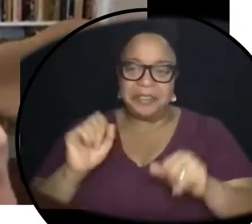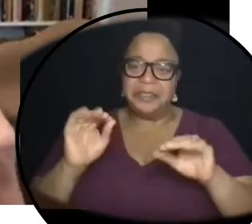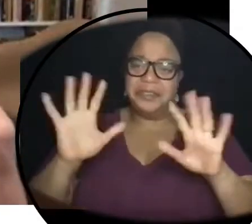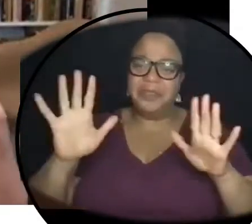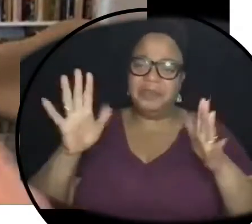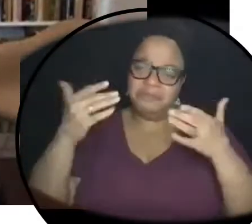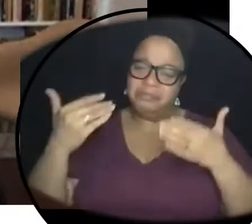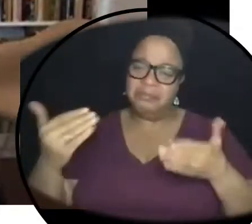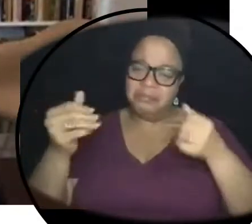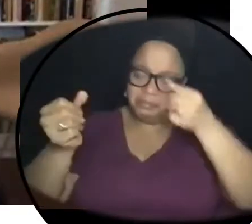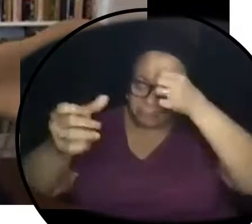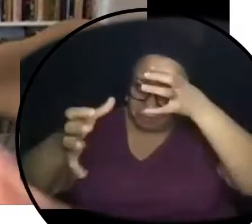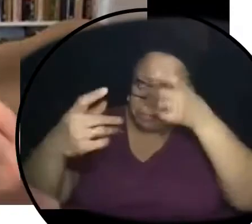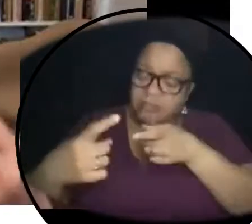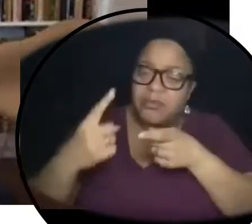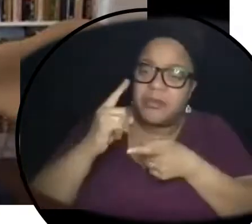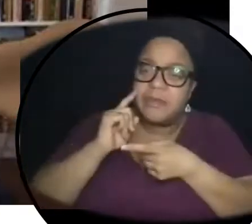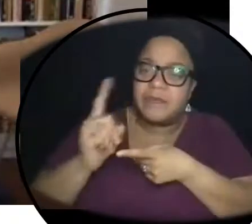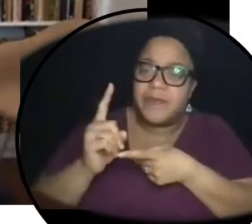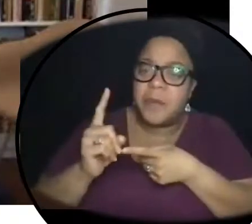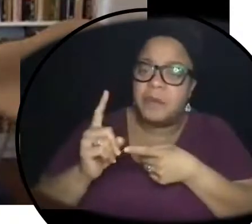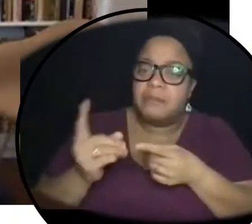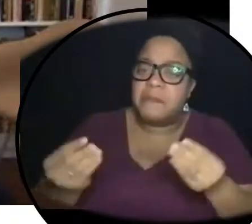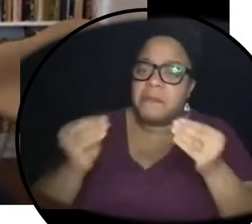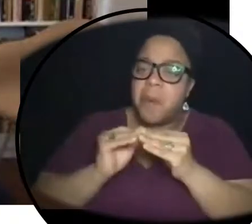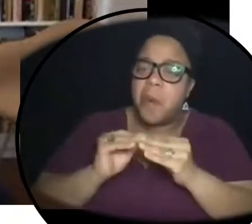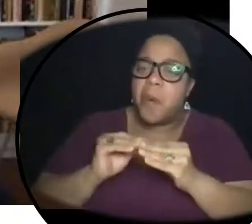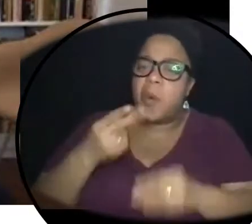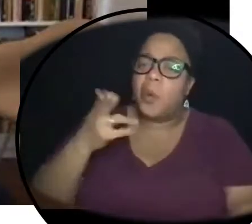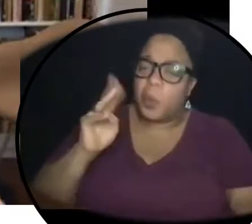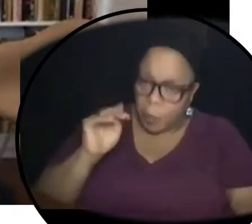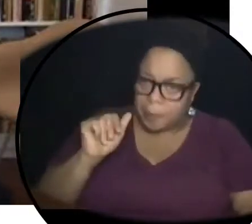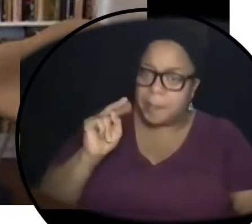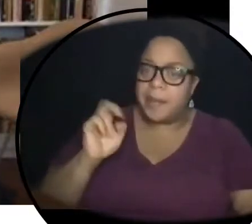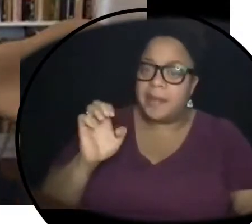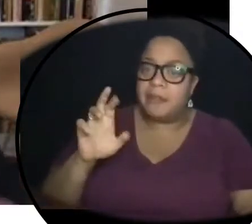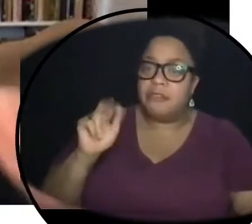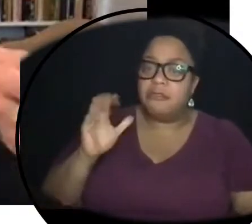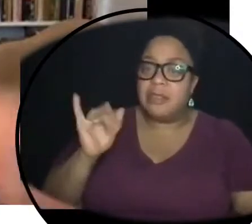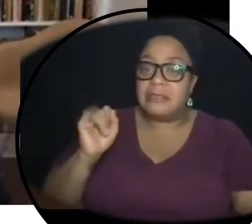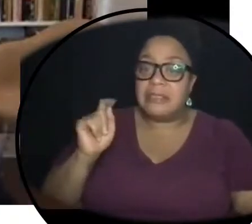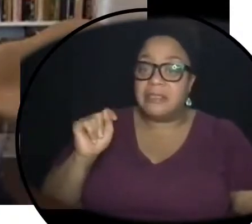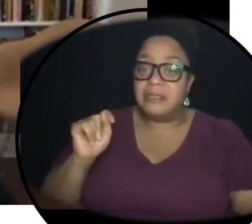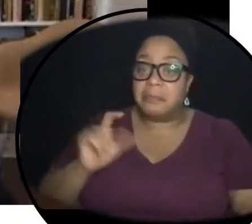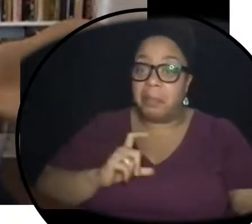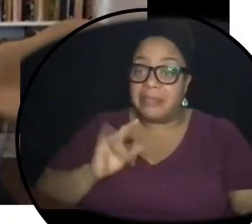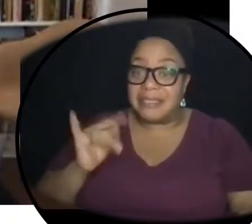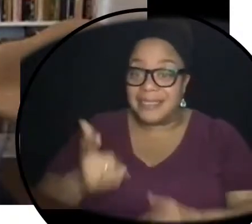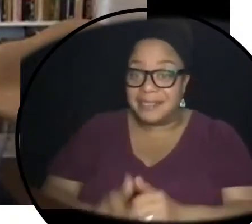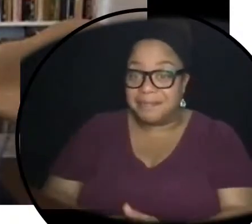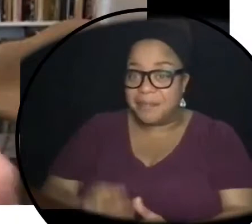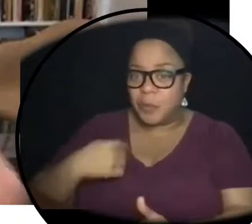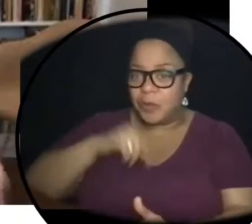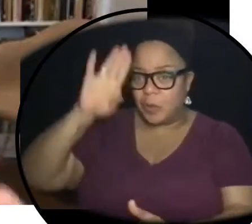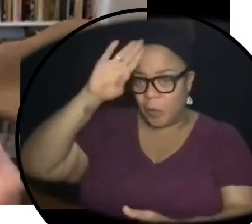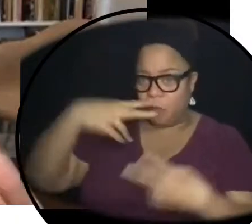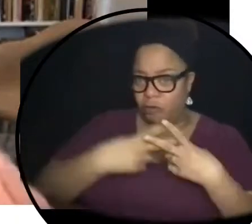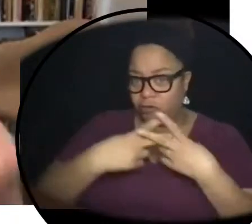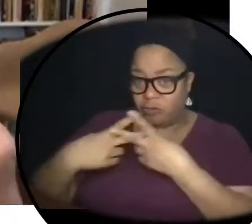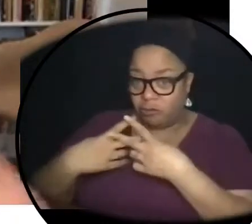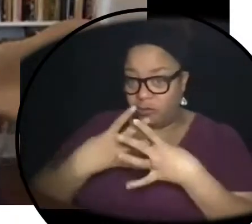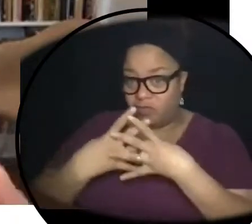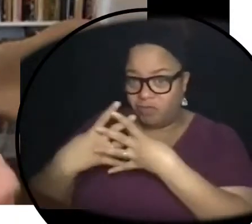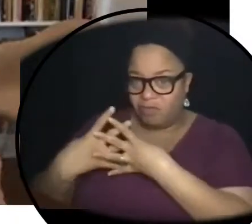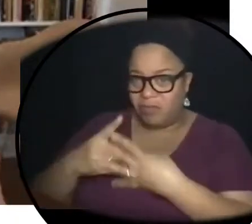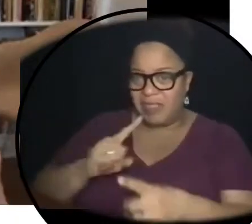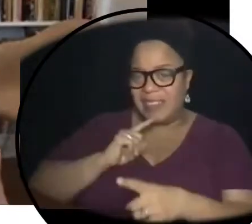We have to ask questions about connections and relations, relationalities. In other words, we have to do